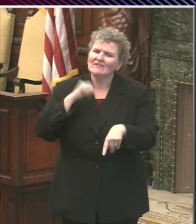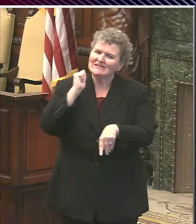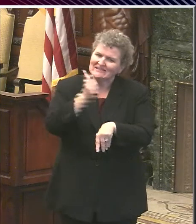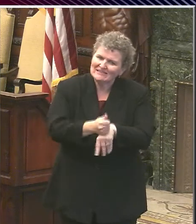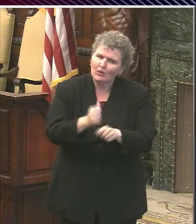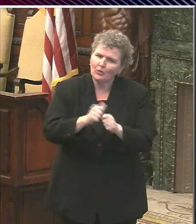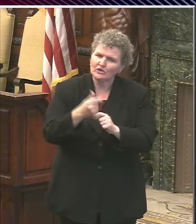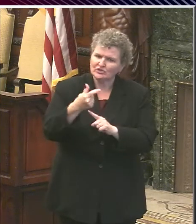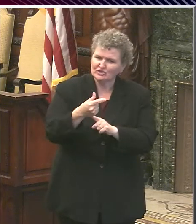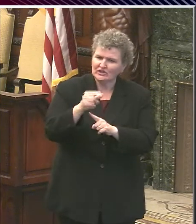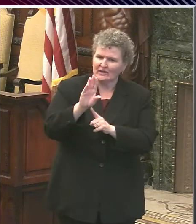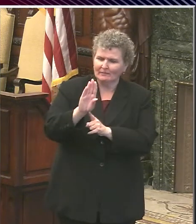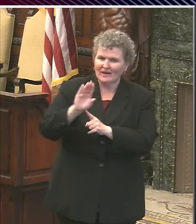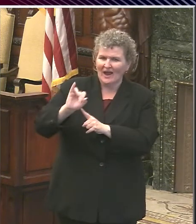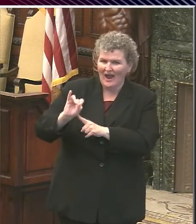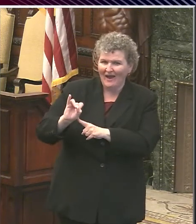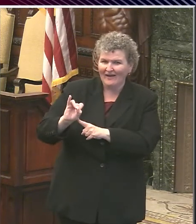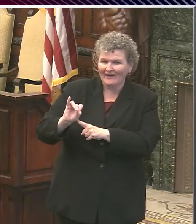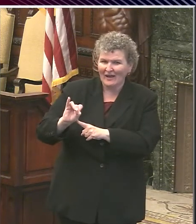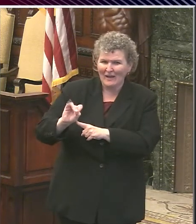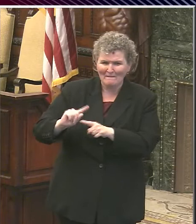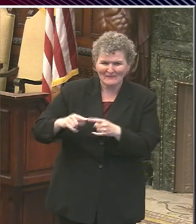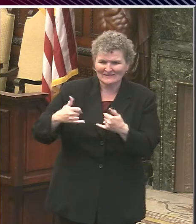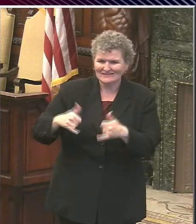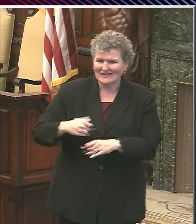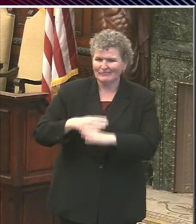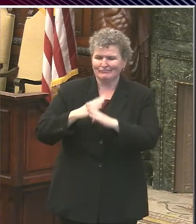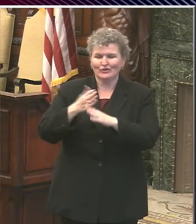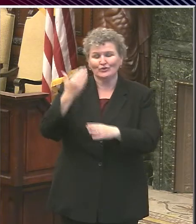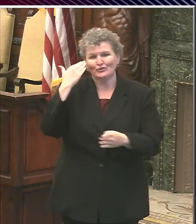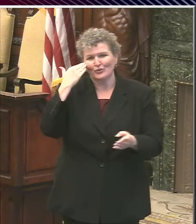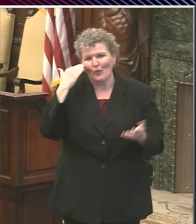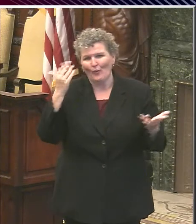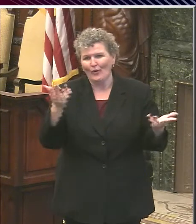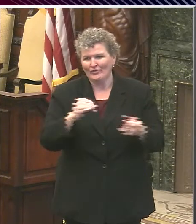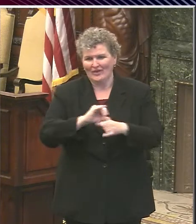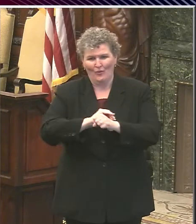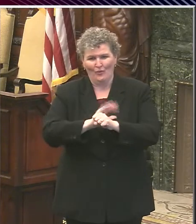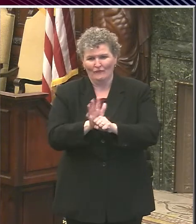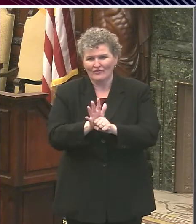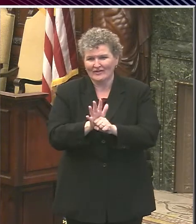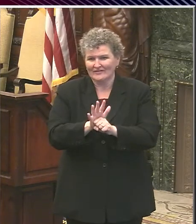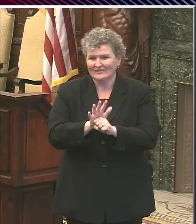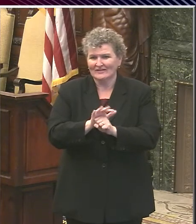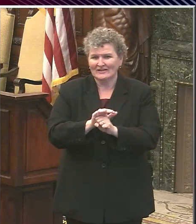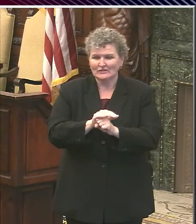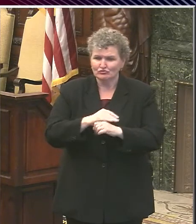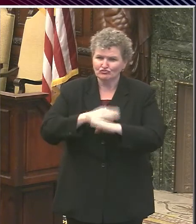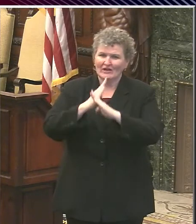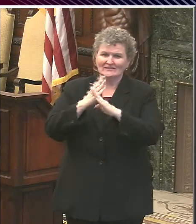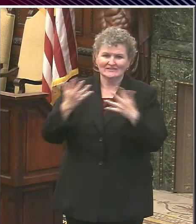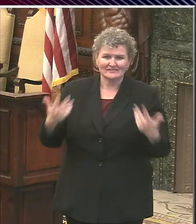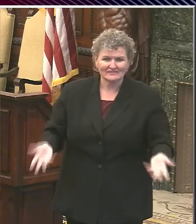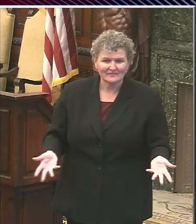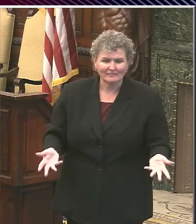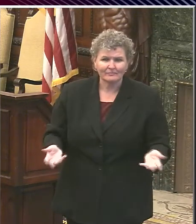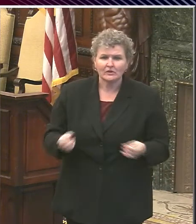our group violence initiative, but we've been hampered, as you know, by the COVID crisis, because getting together with